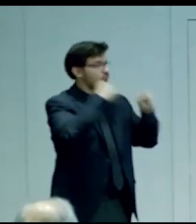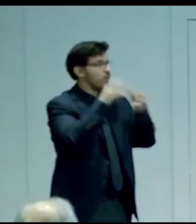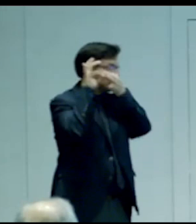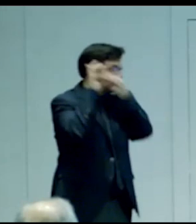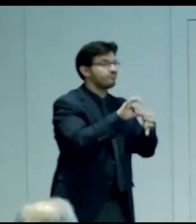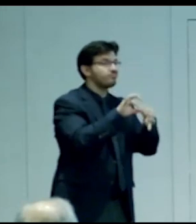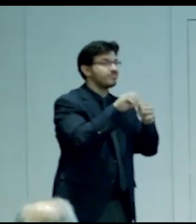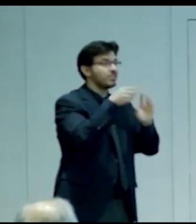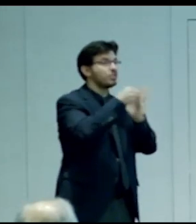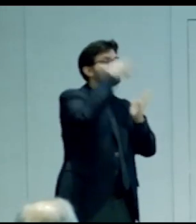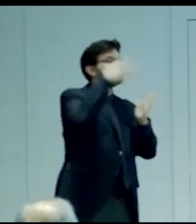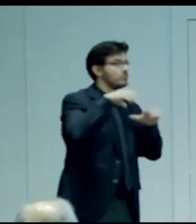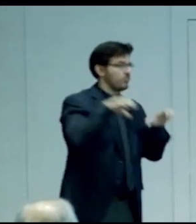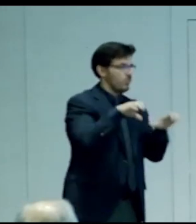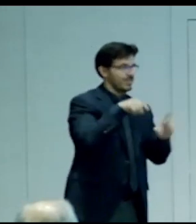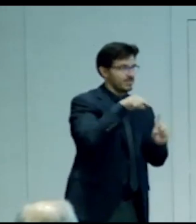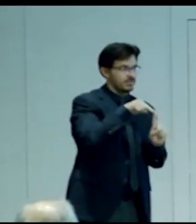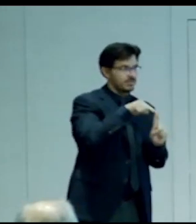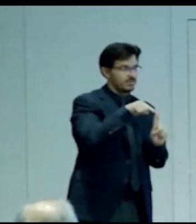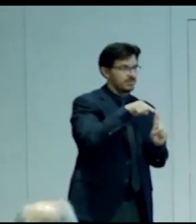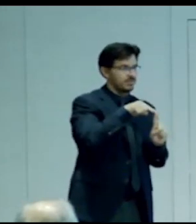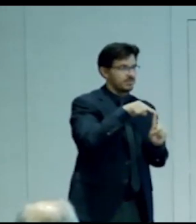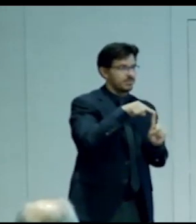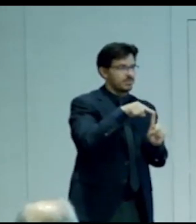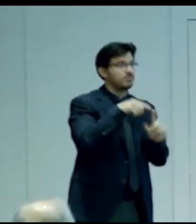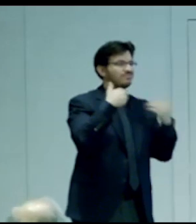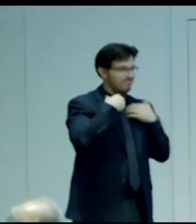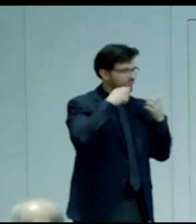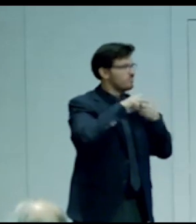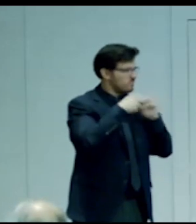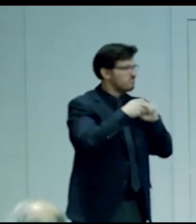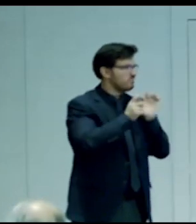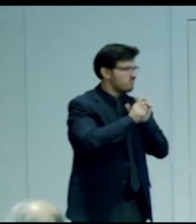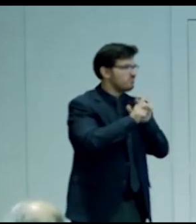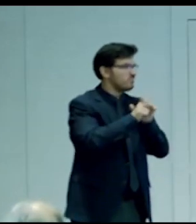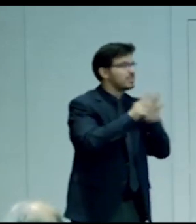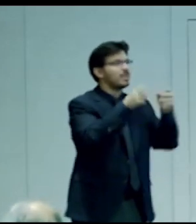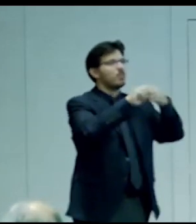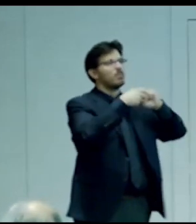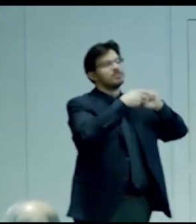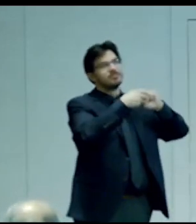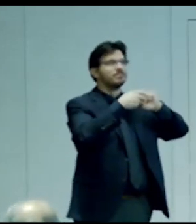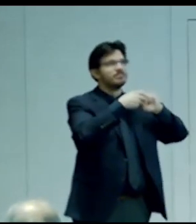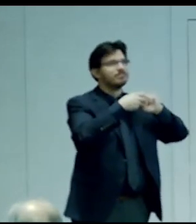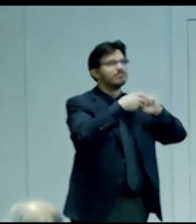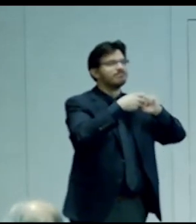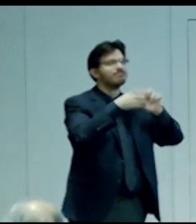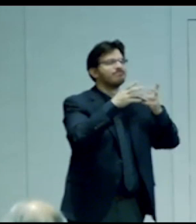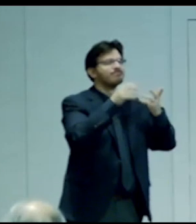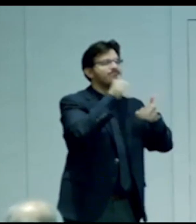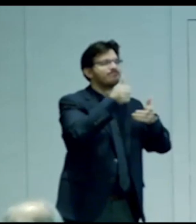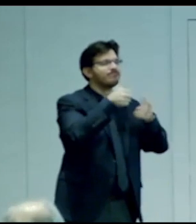relationship to the student performance. You have problems there that, not problems in the sense that